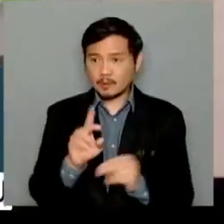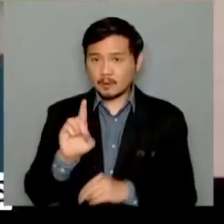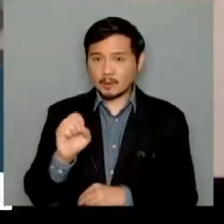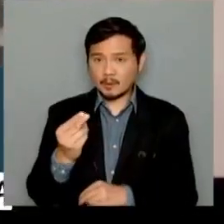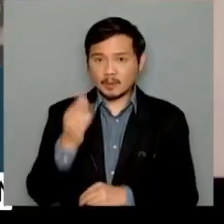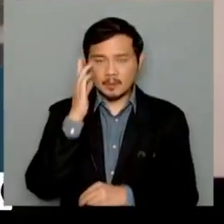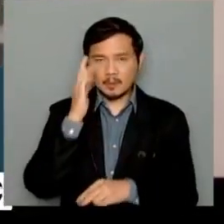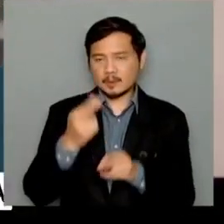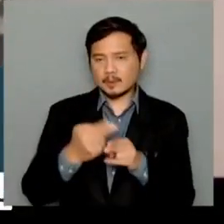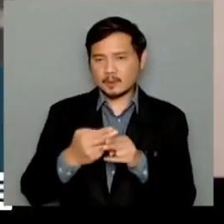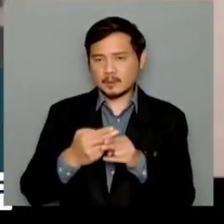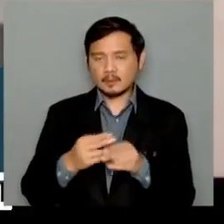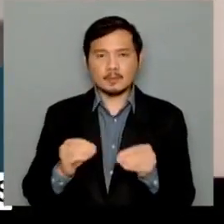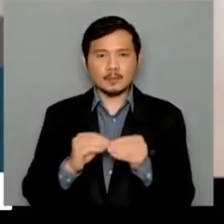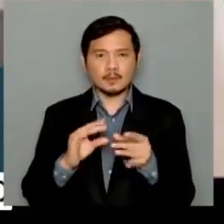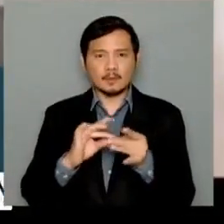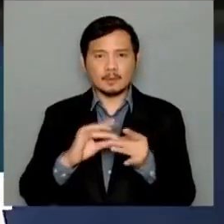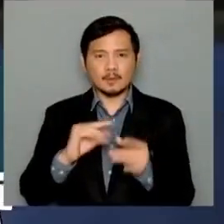about the matter.